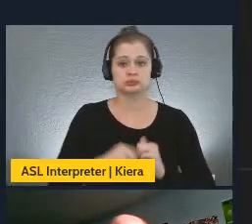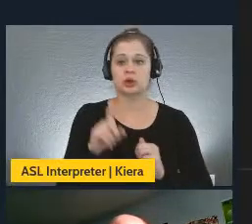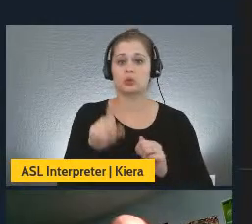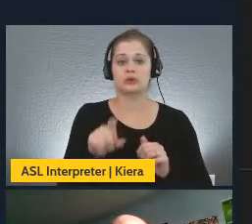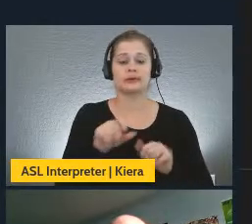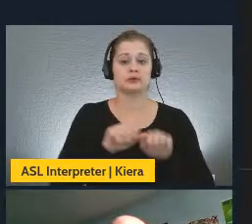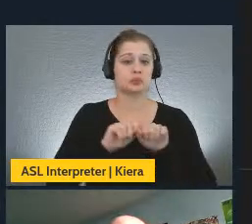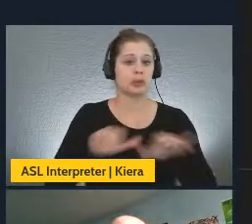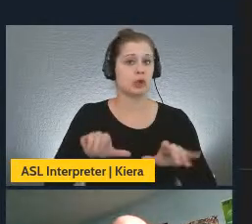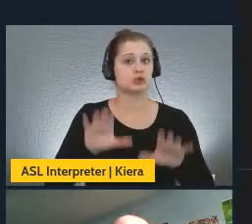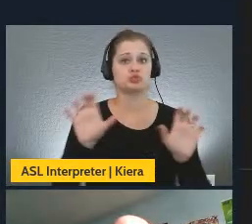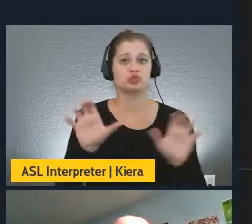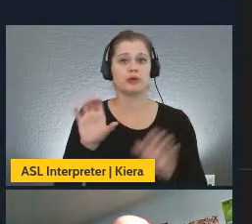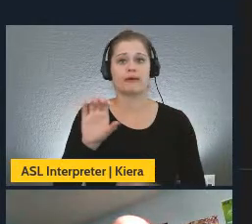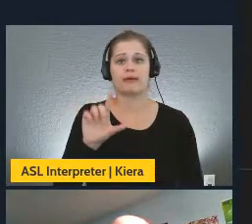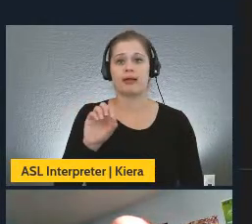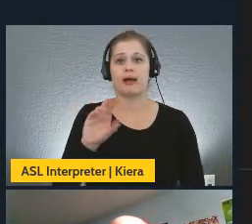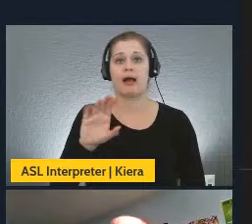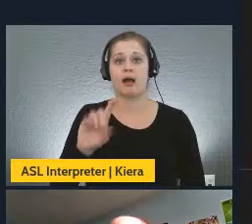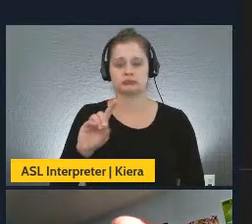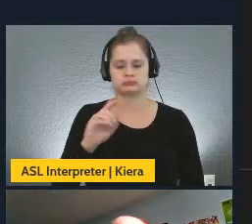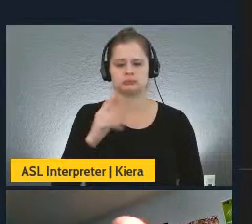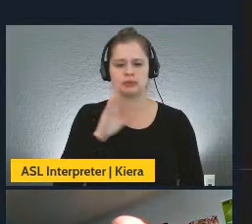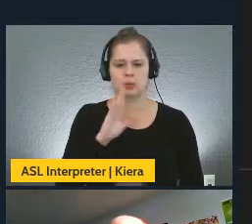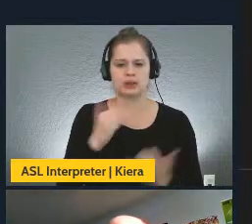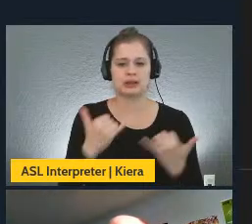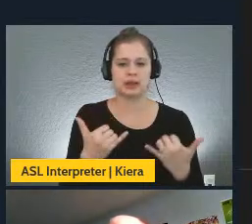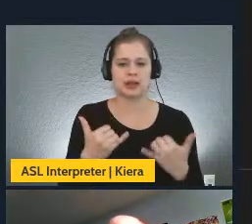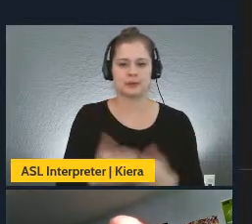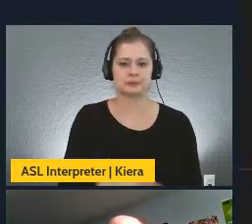will do now.